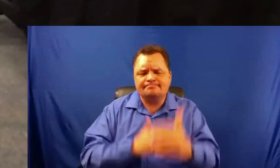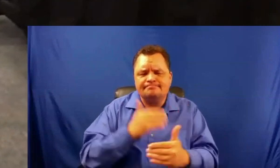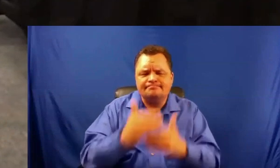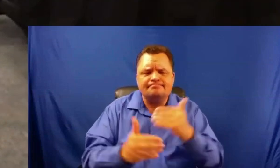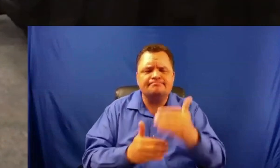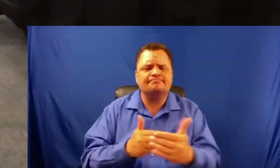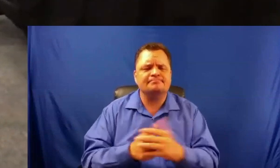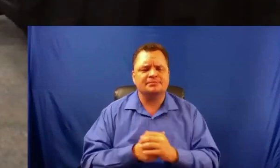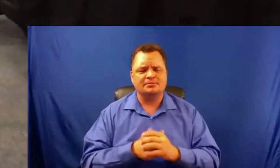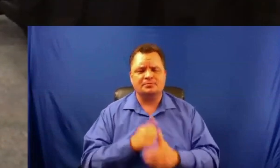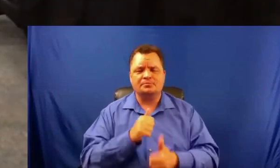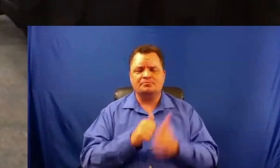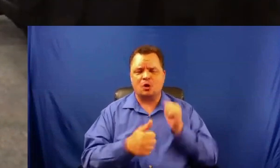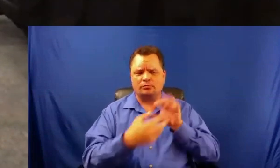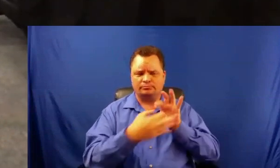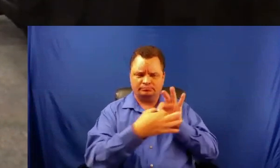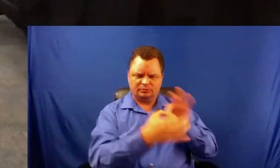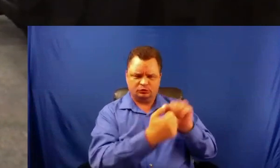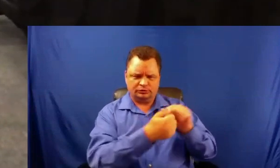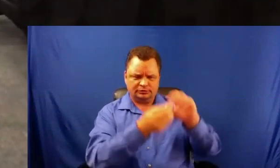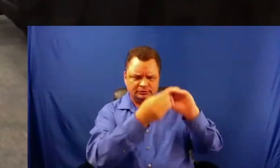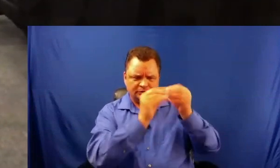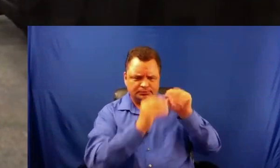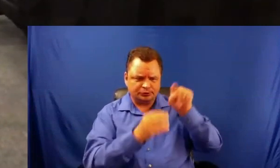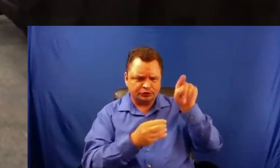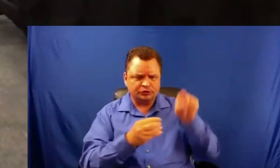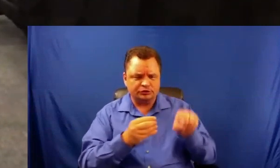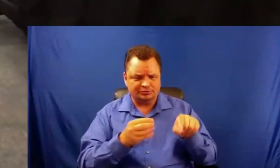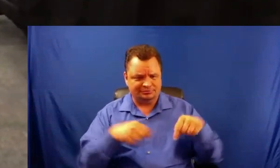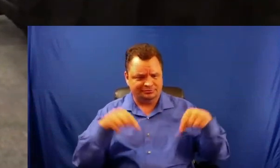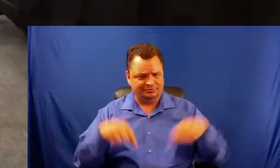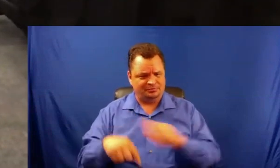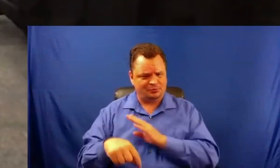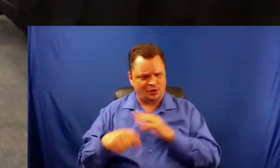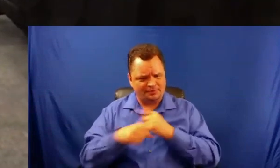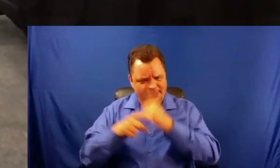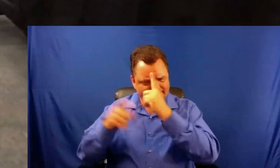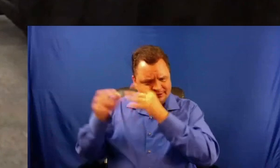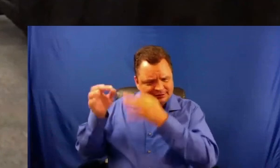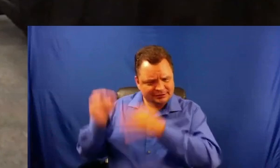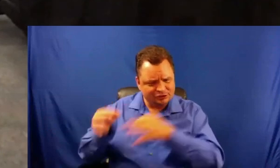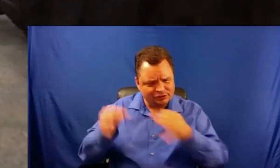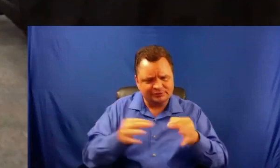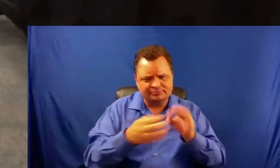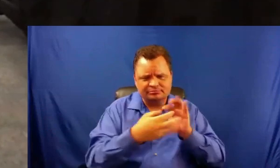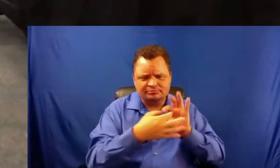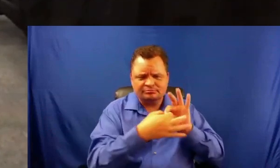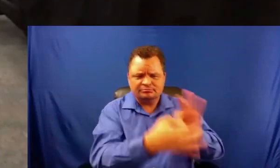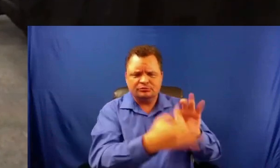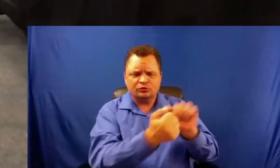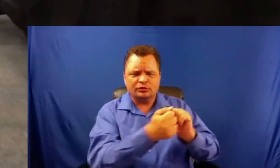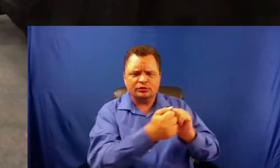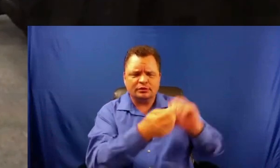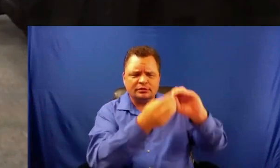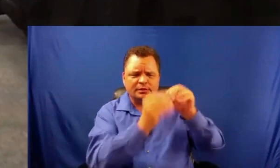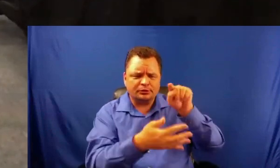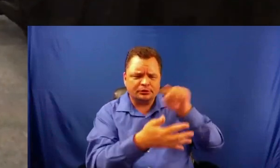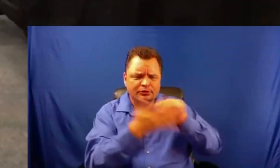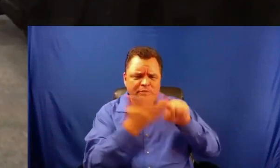way. That is how this board makes decisions. And of course, we love to hear anecdotally how these